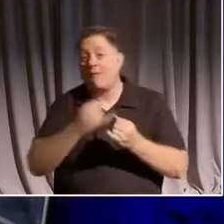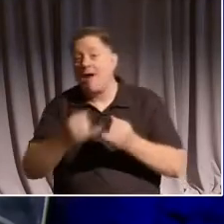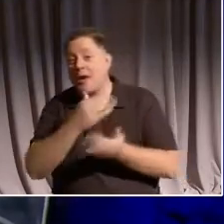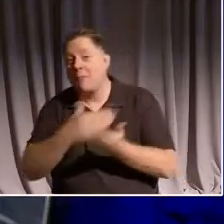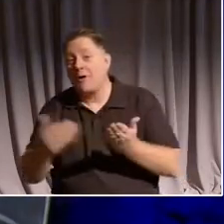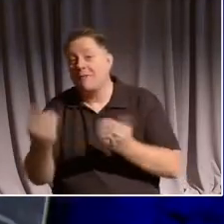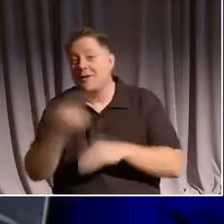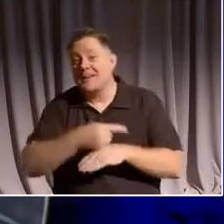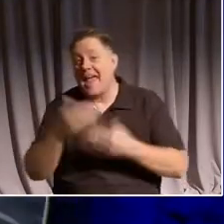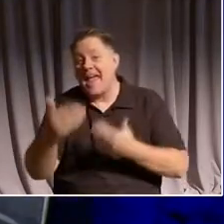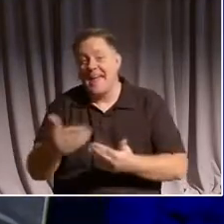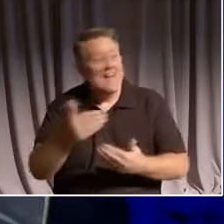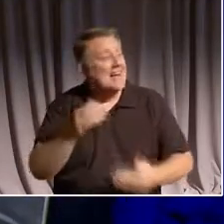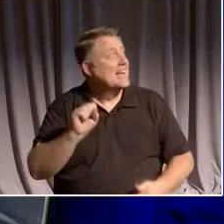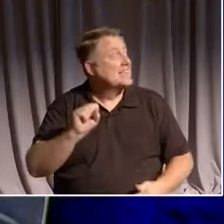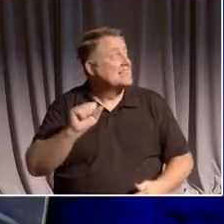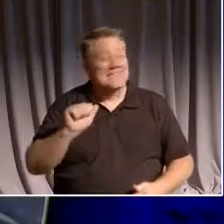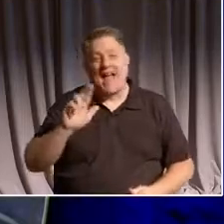day. Sarah.